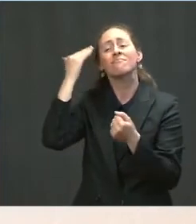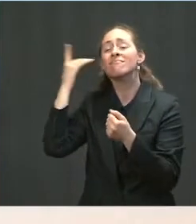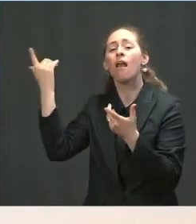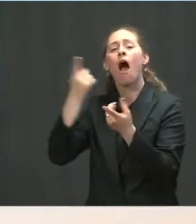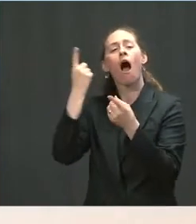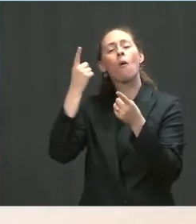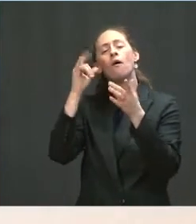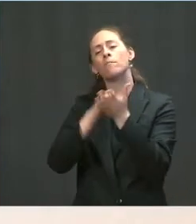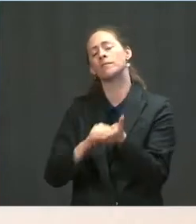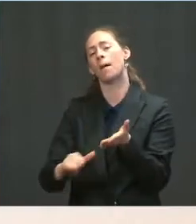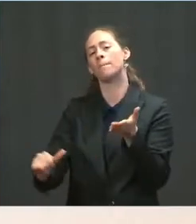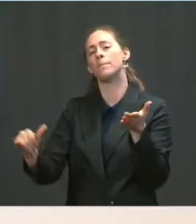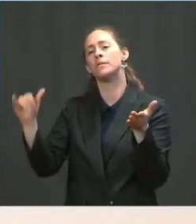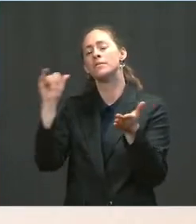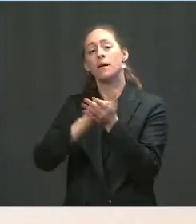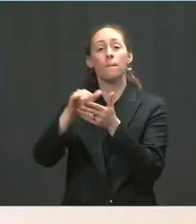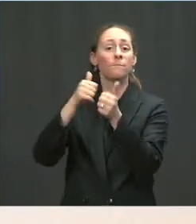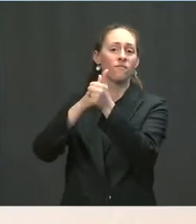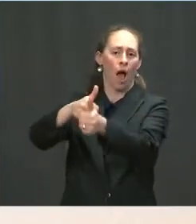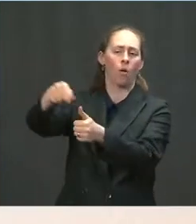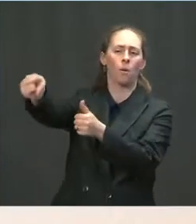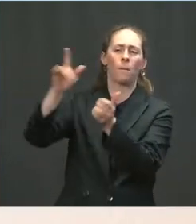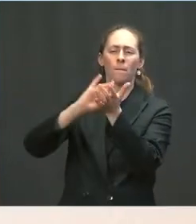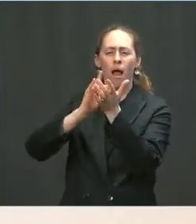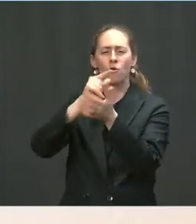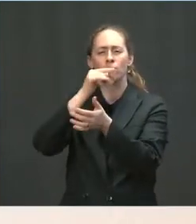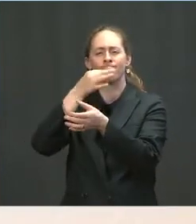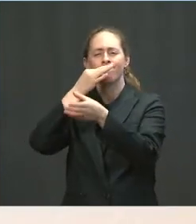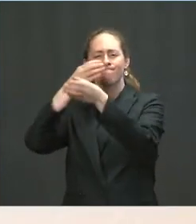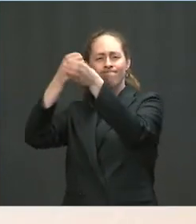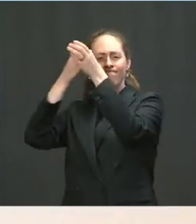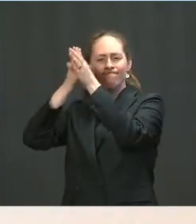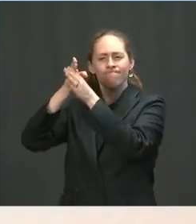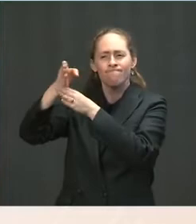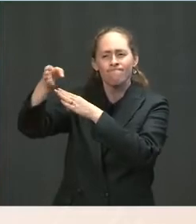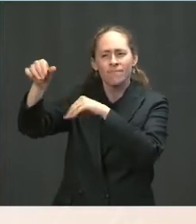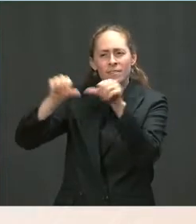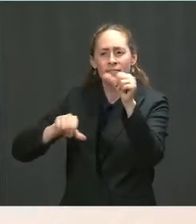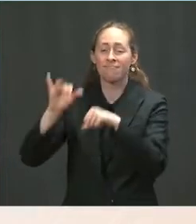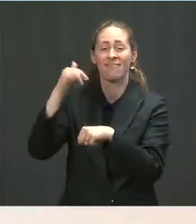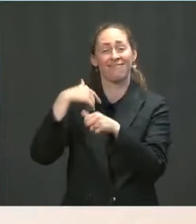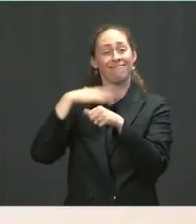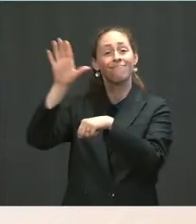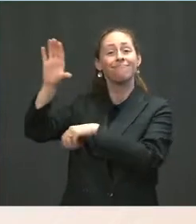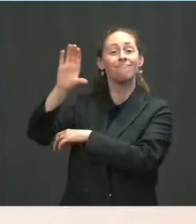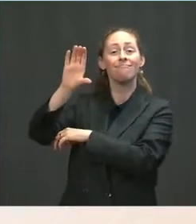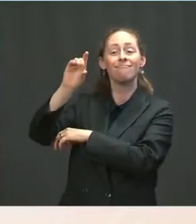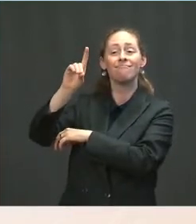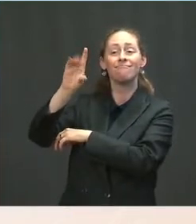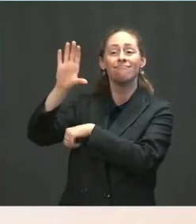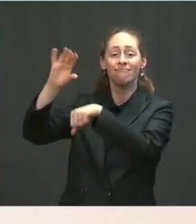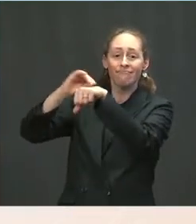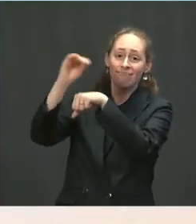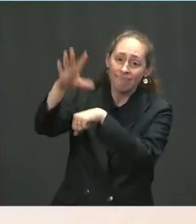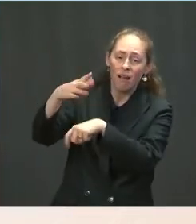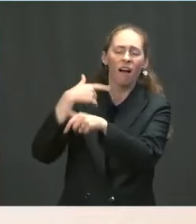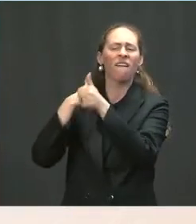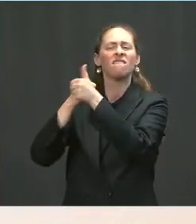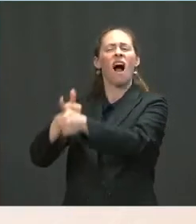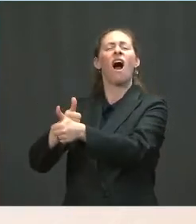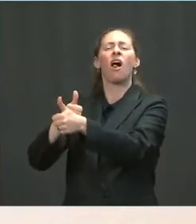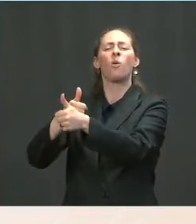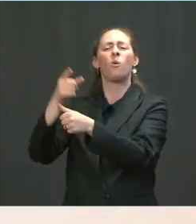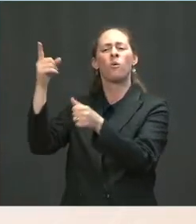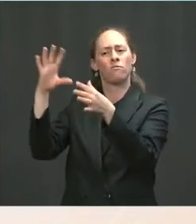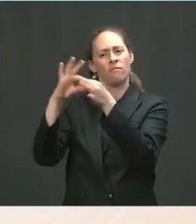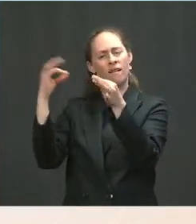why we are all following the CDC guidance on masking. And so that's our North Star, as Jen has